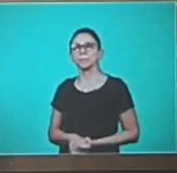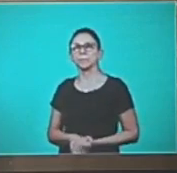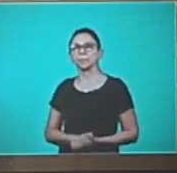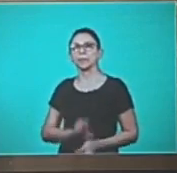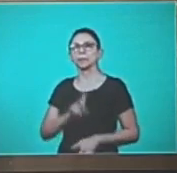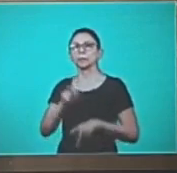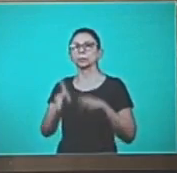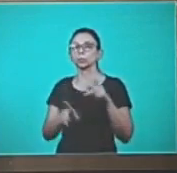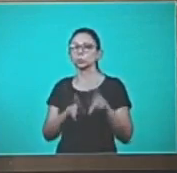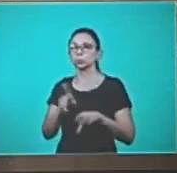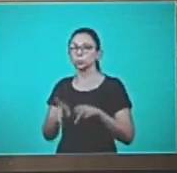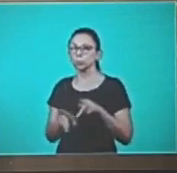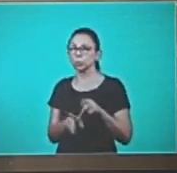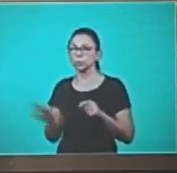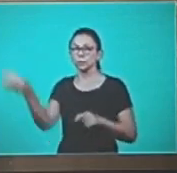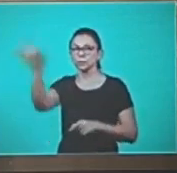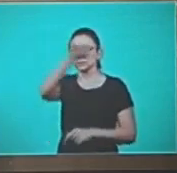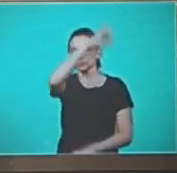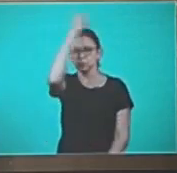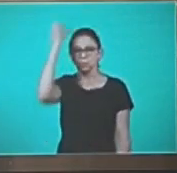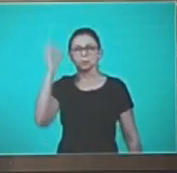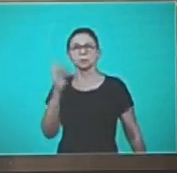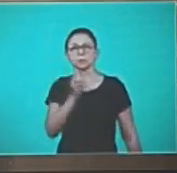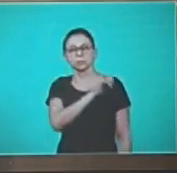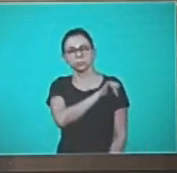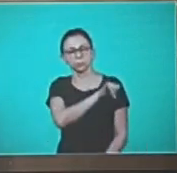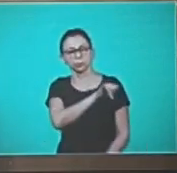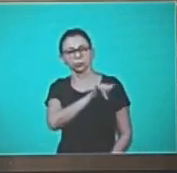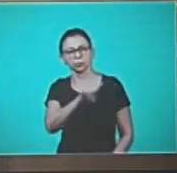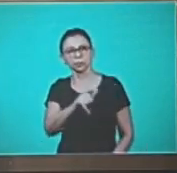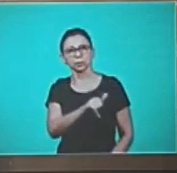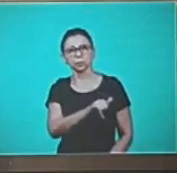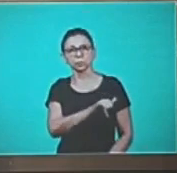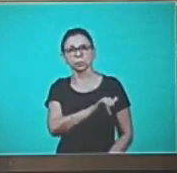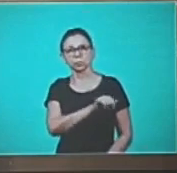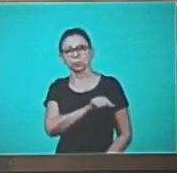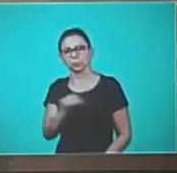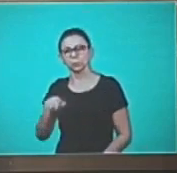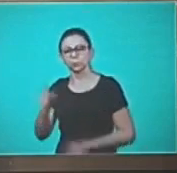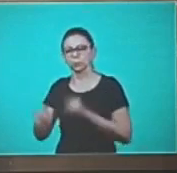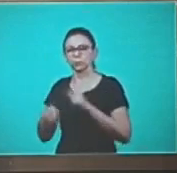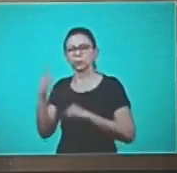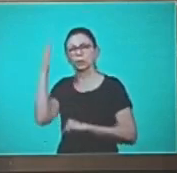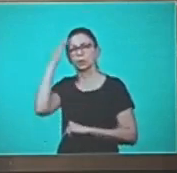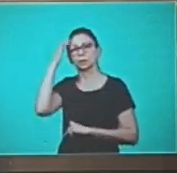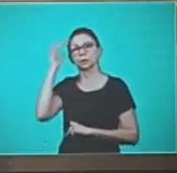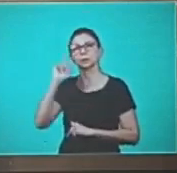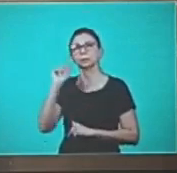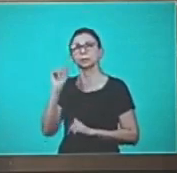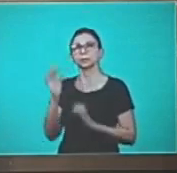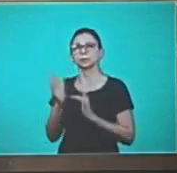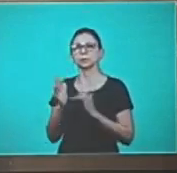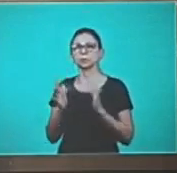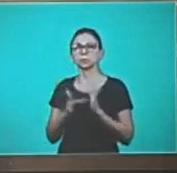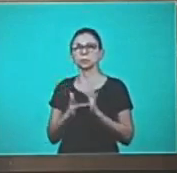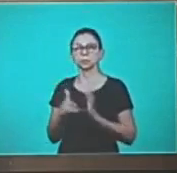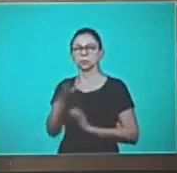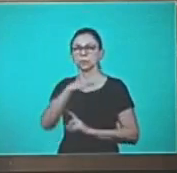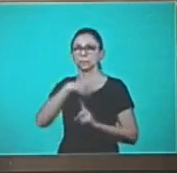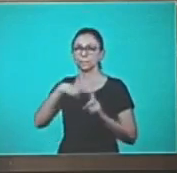understand that Jesus had resurrected from amongst the dead. So that was the great